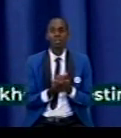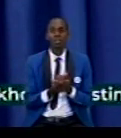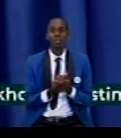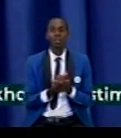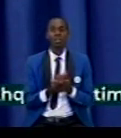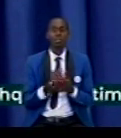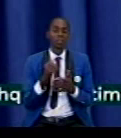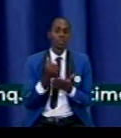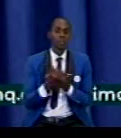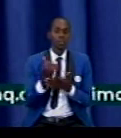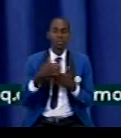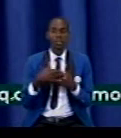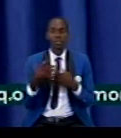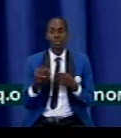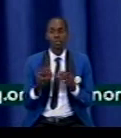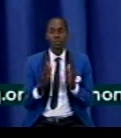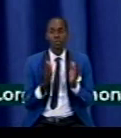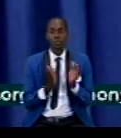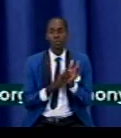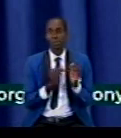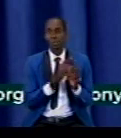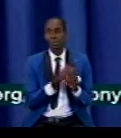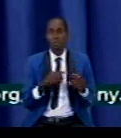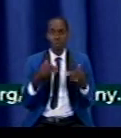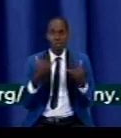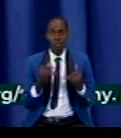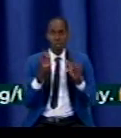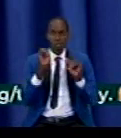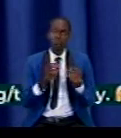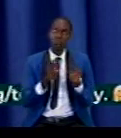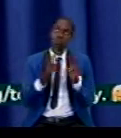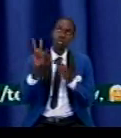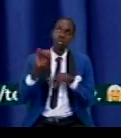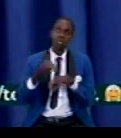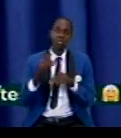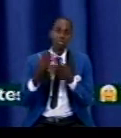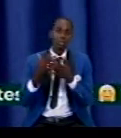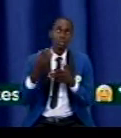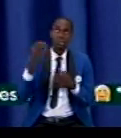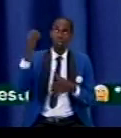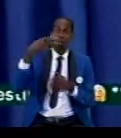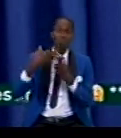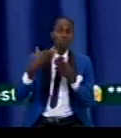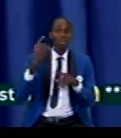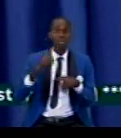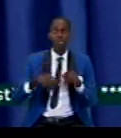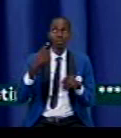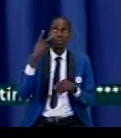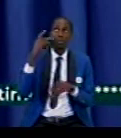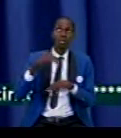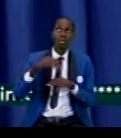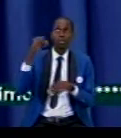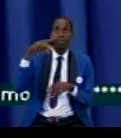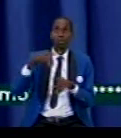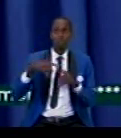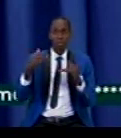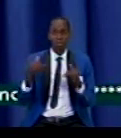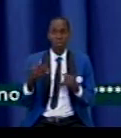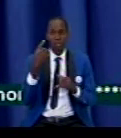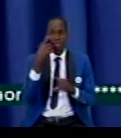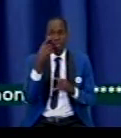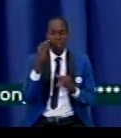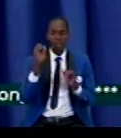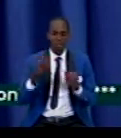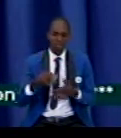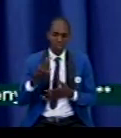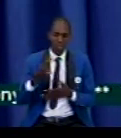at light. Before I could not look at light. My eyes now I can read. You are healed. Little words, but before I